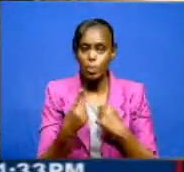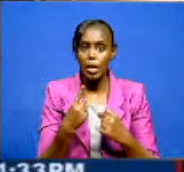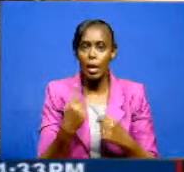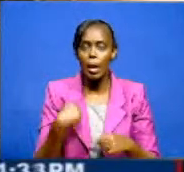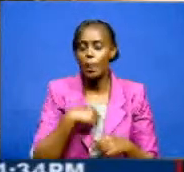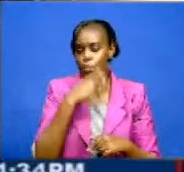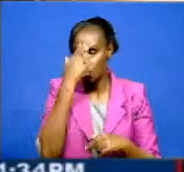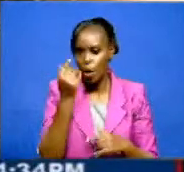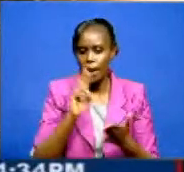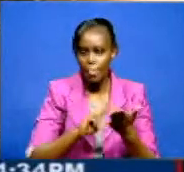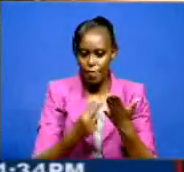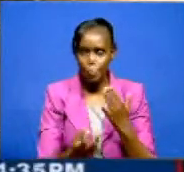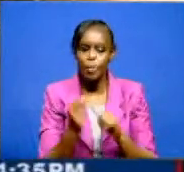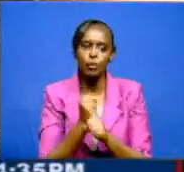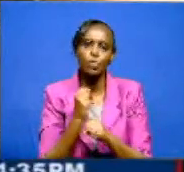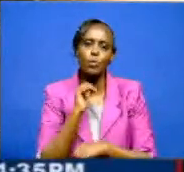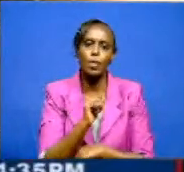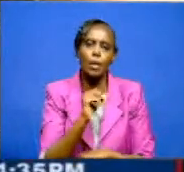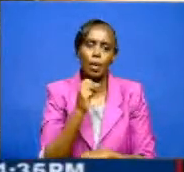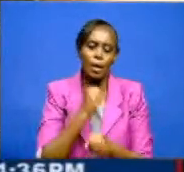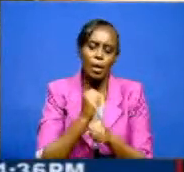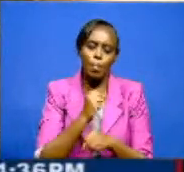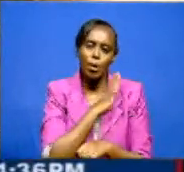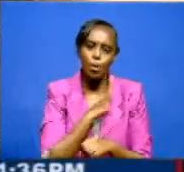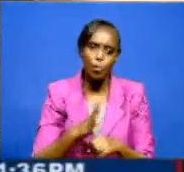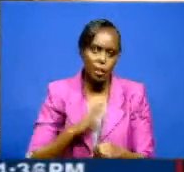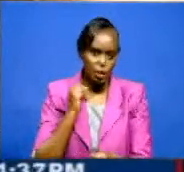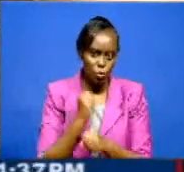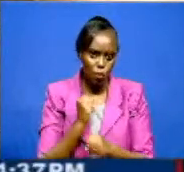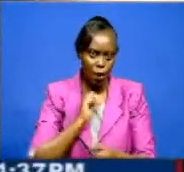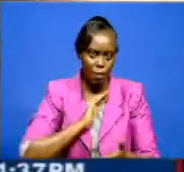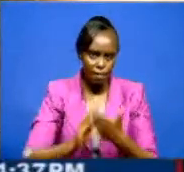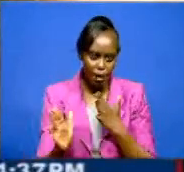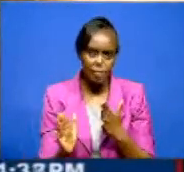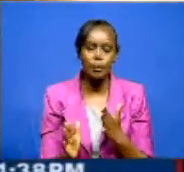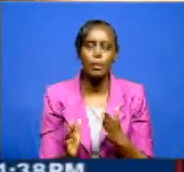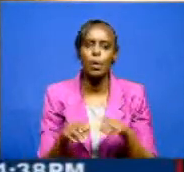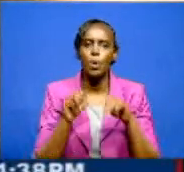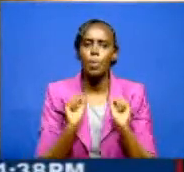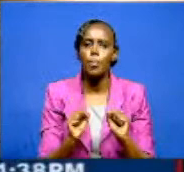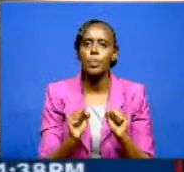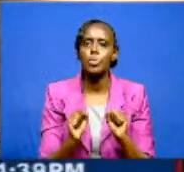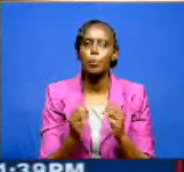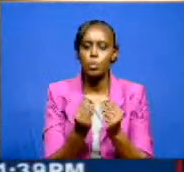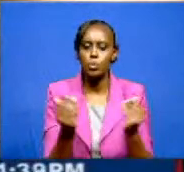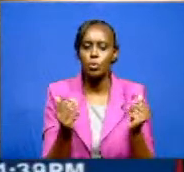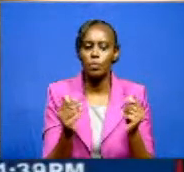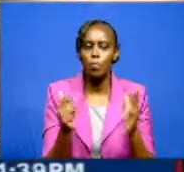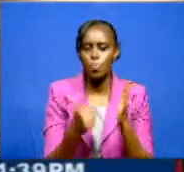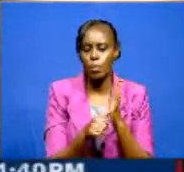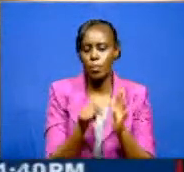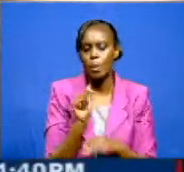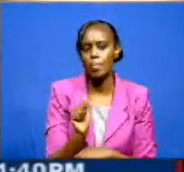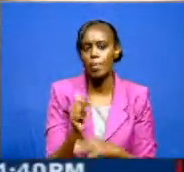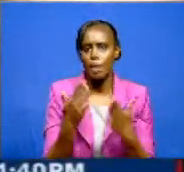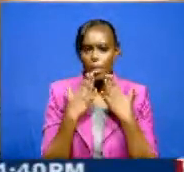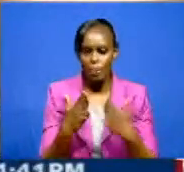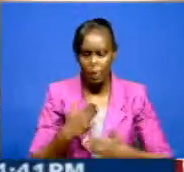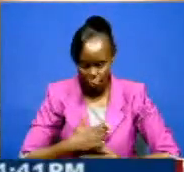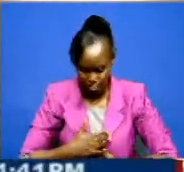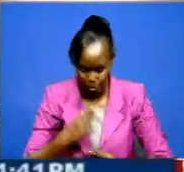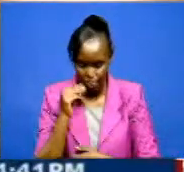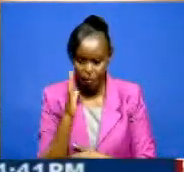say the LEPA committee should take it seriously and it should be very urgent so that we may address this particular problem. Thank you, Mr. Speaker.